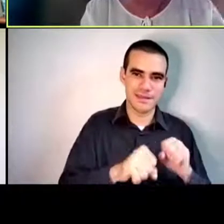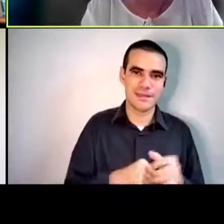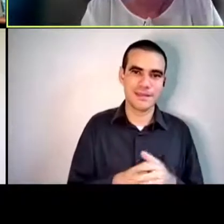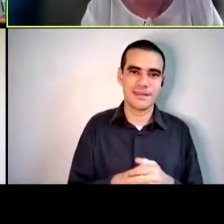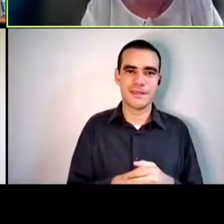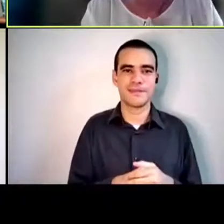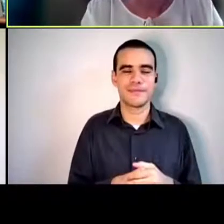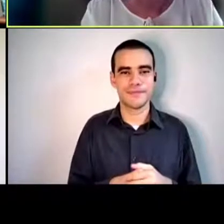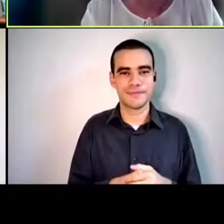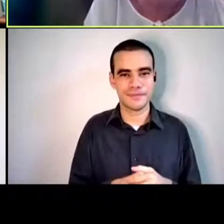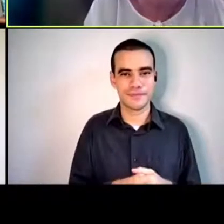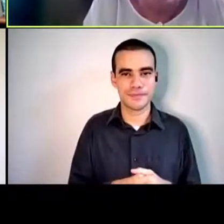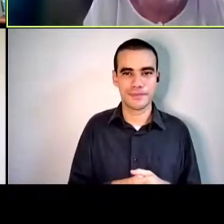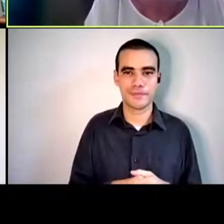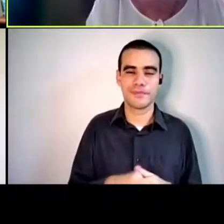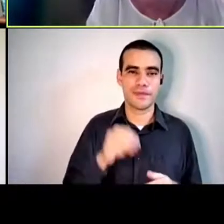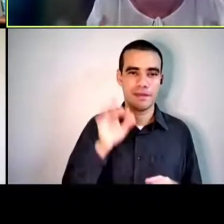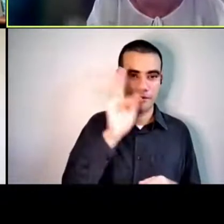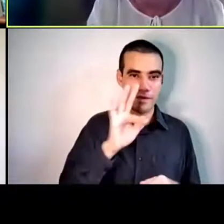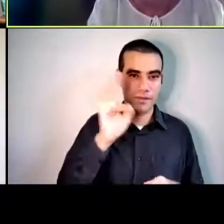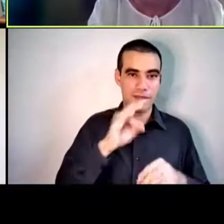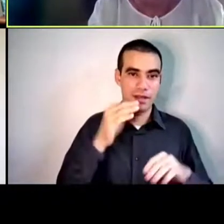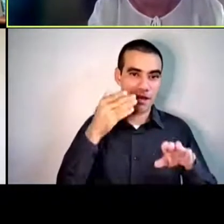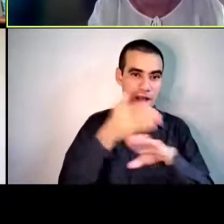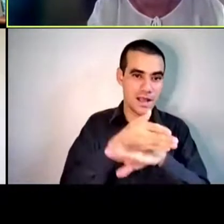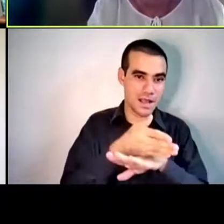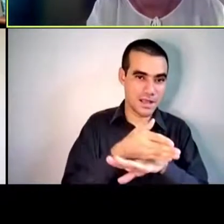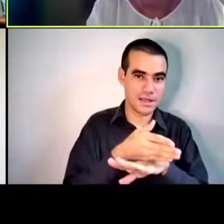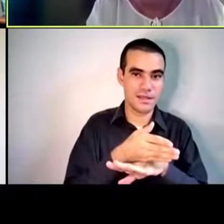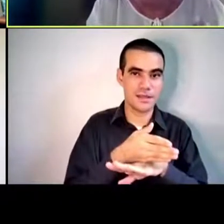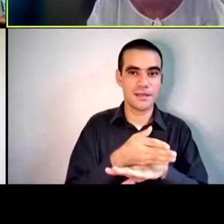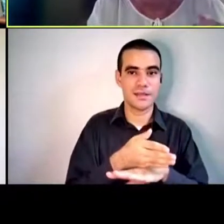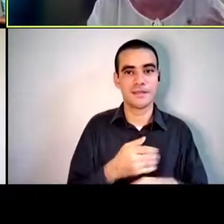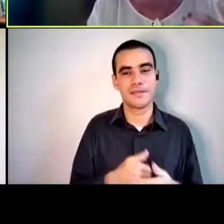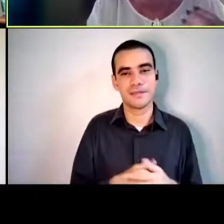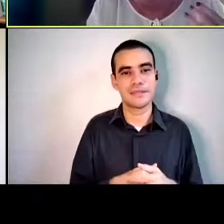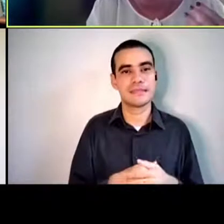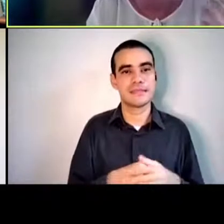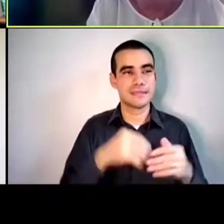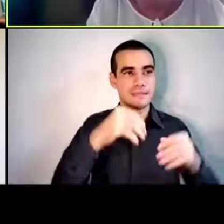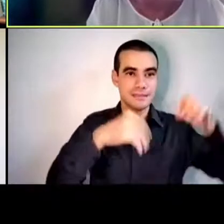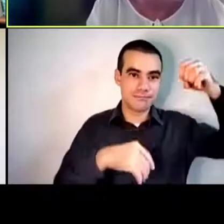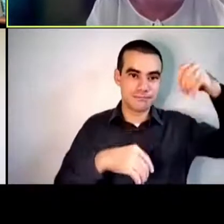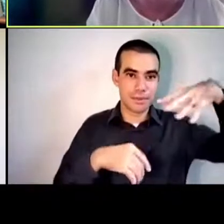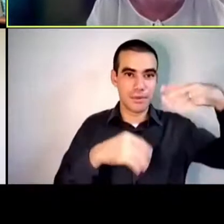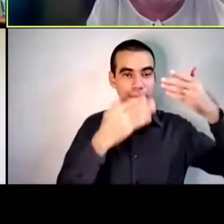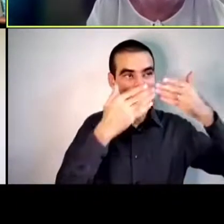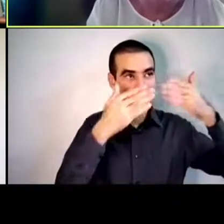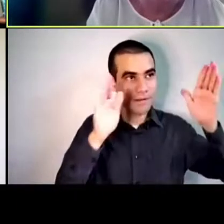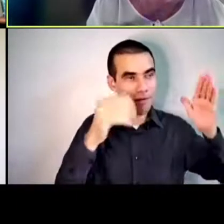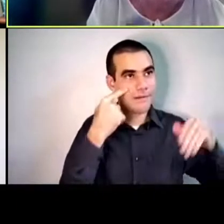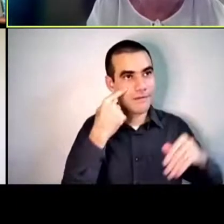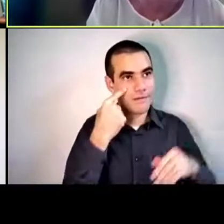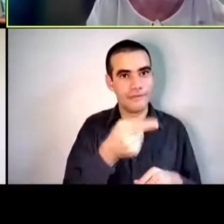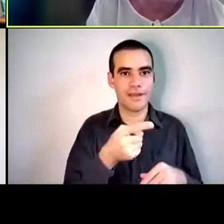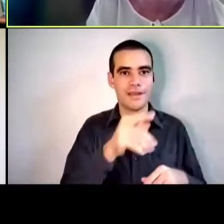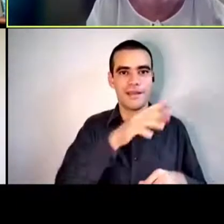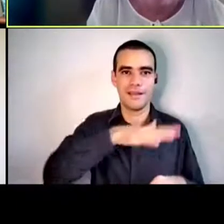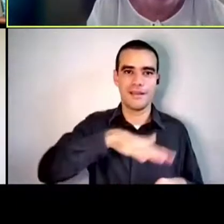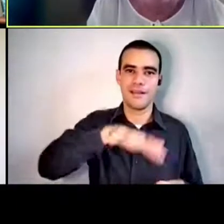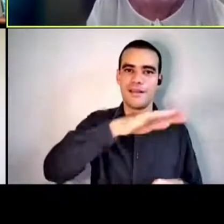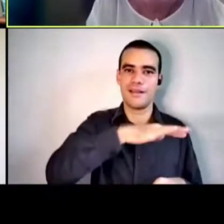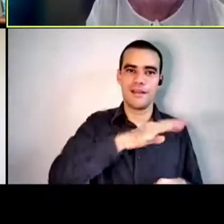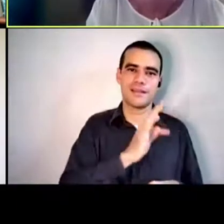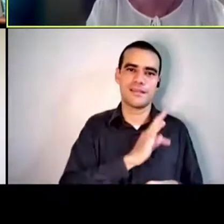the pass the SATs and go to the university, or you don't have this anymore. So